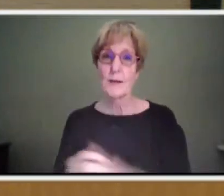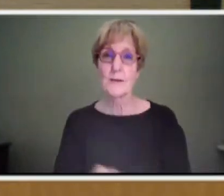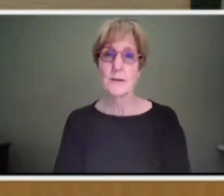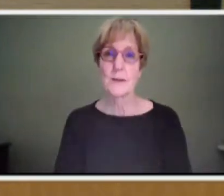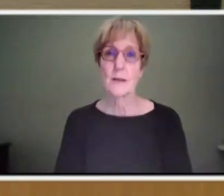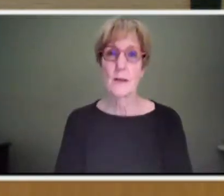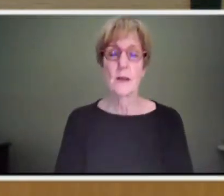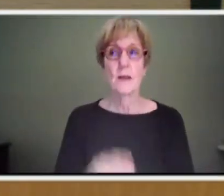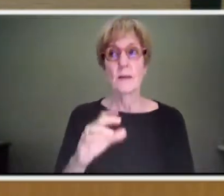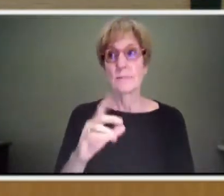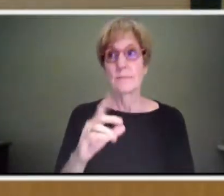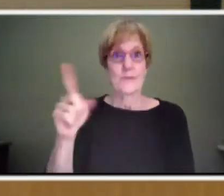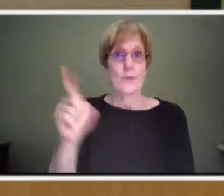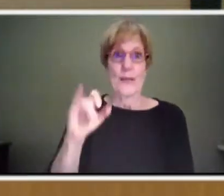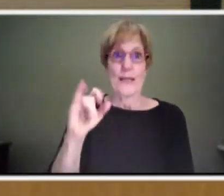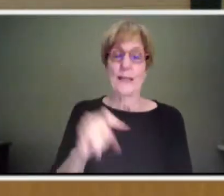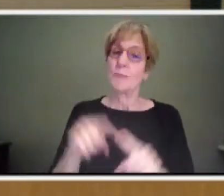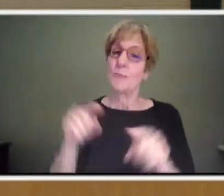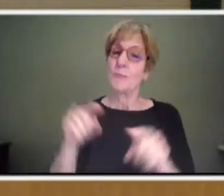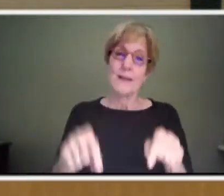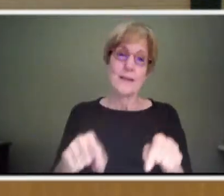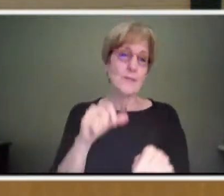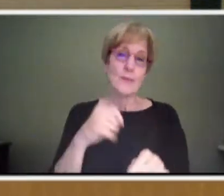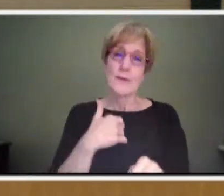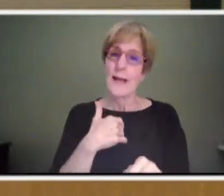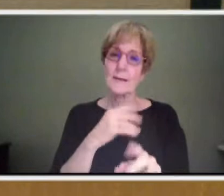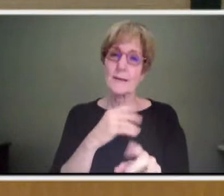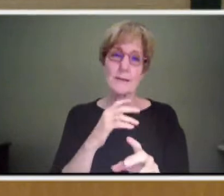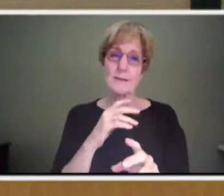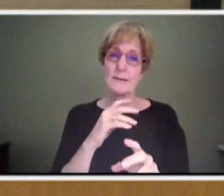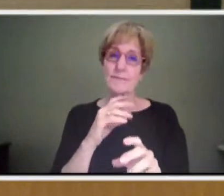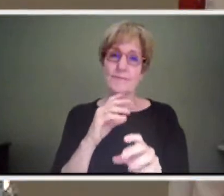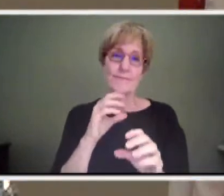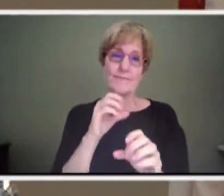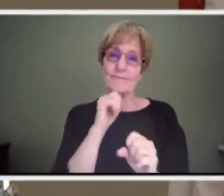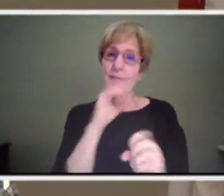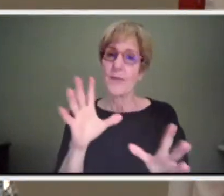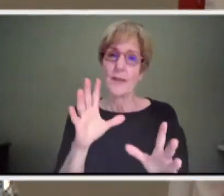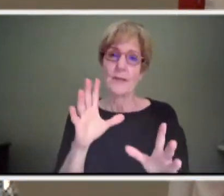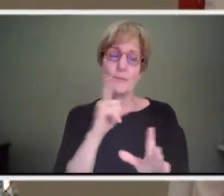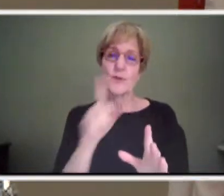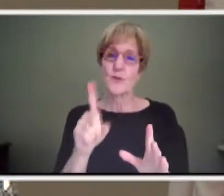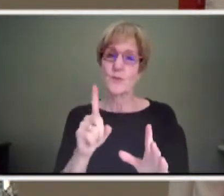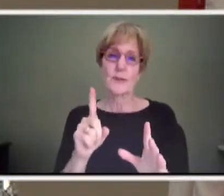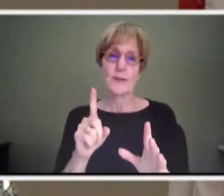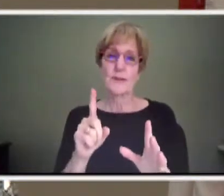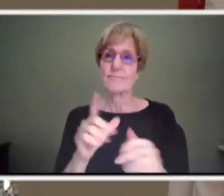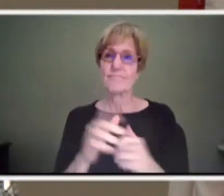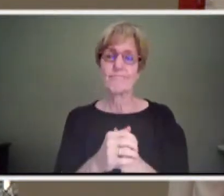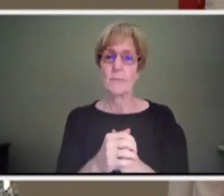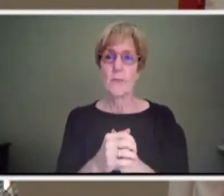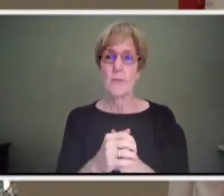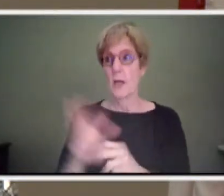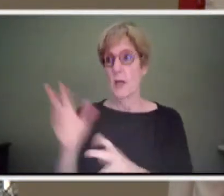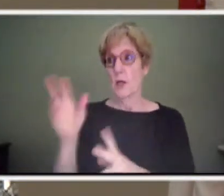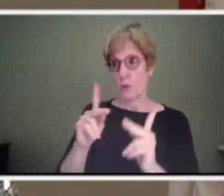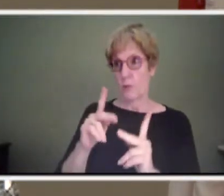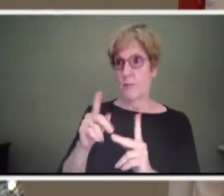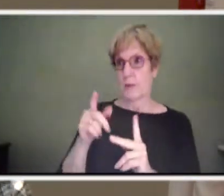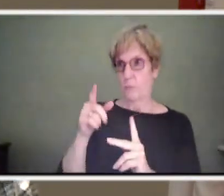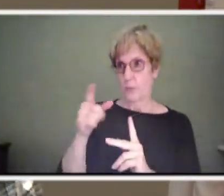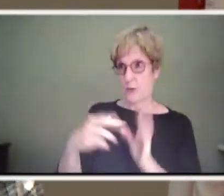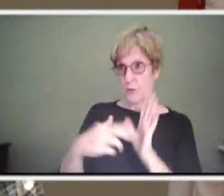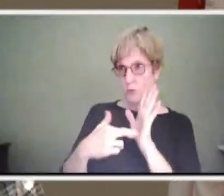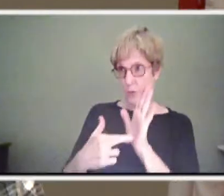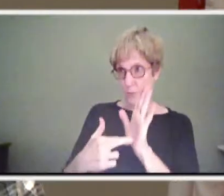because we need it. But this doesn't have any, which kind of stood out to us. So you're saying that the residents that you represent then would like to